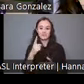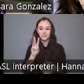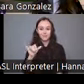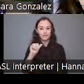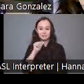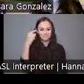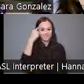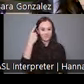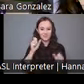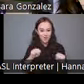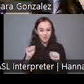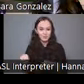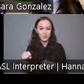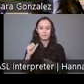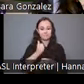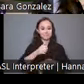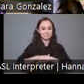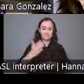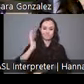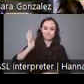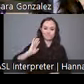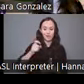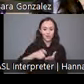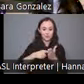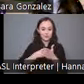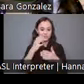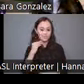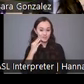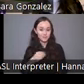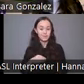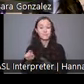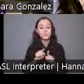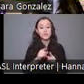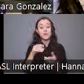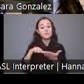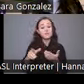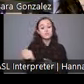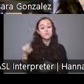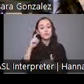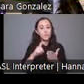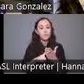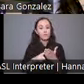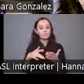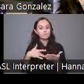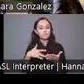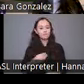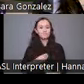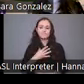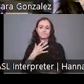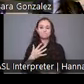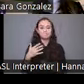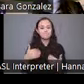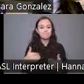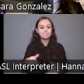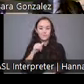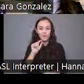archaeology experiences. They've also noted how it felt to not be the only one, and this is an experience I'm deeply